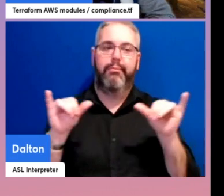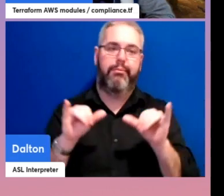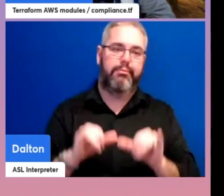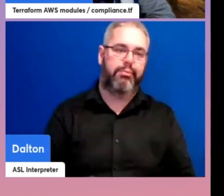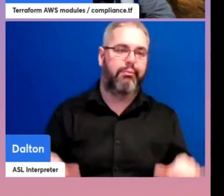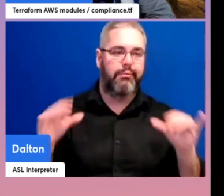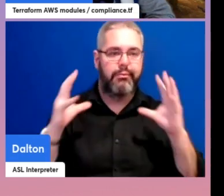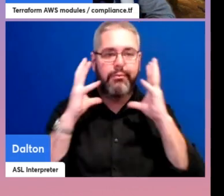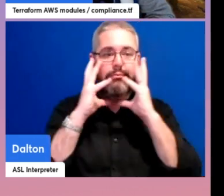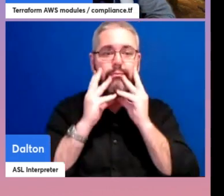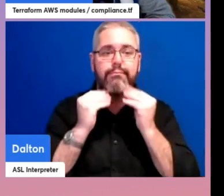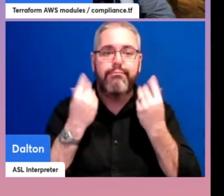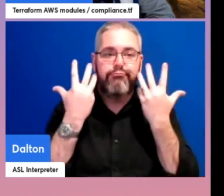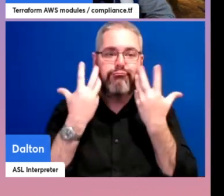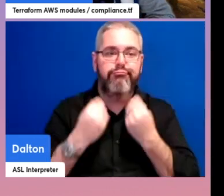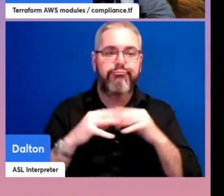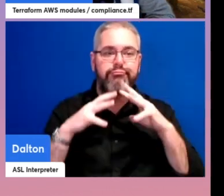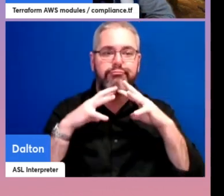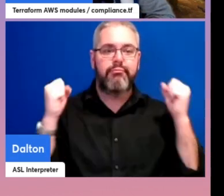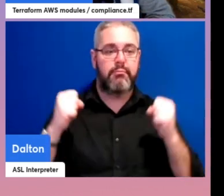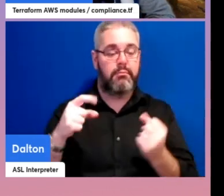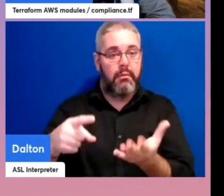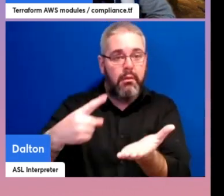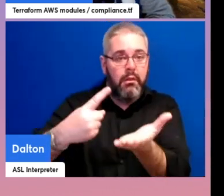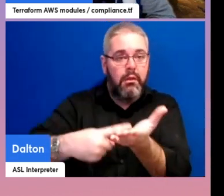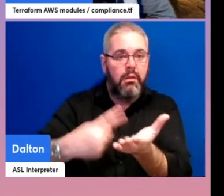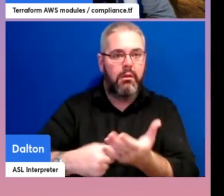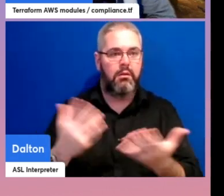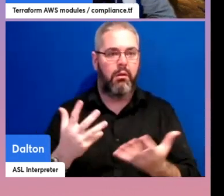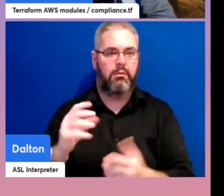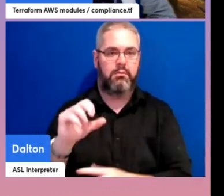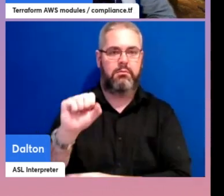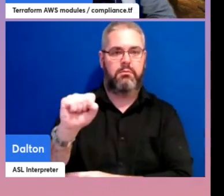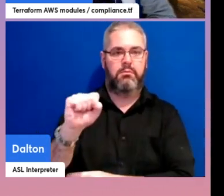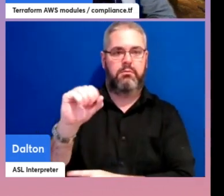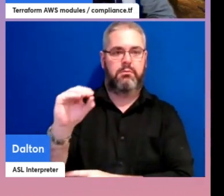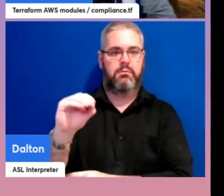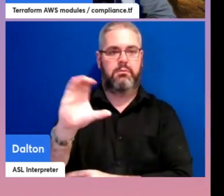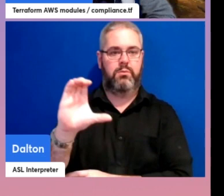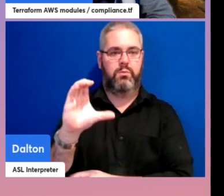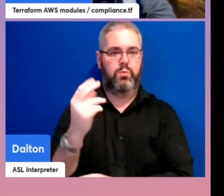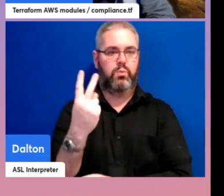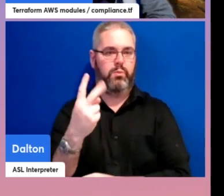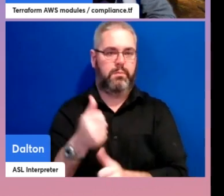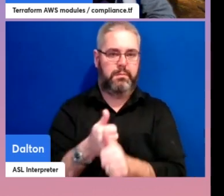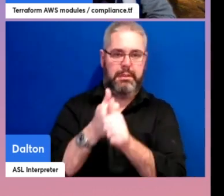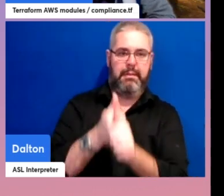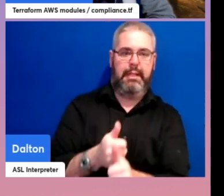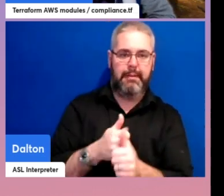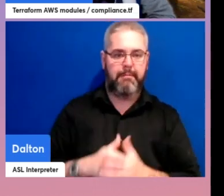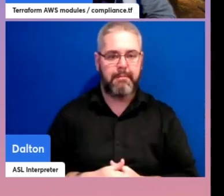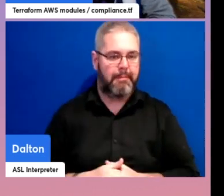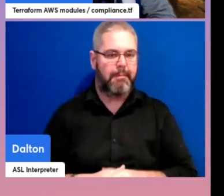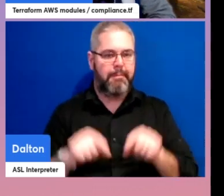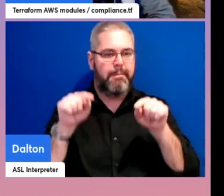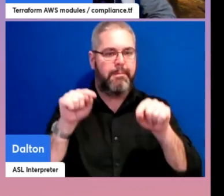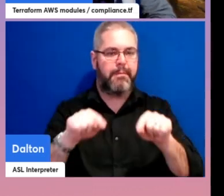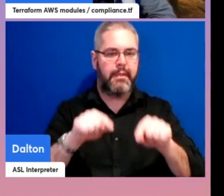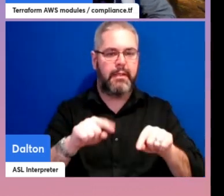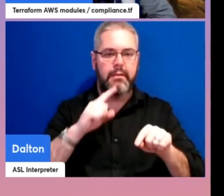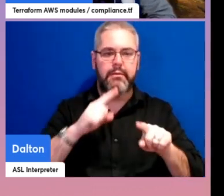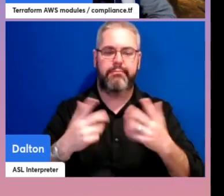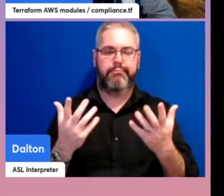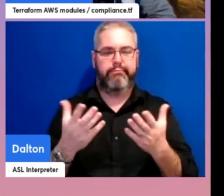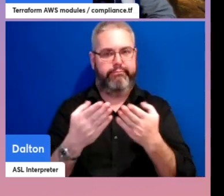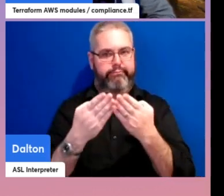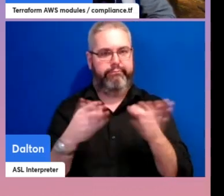say, people are talking about SOC 2 compliance. SOC 2 compliant is very